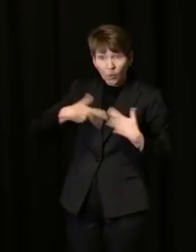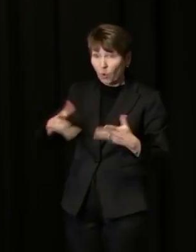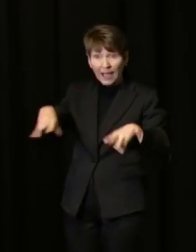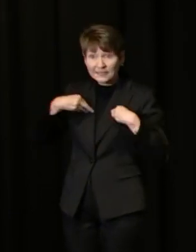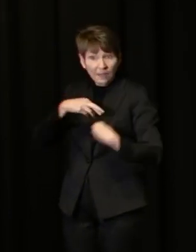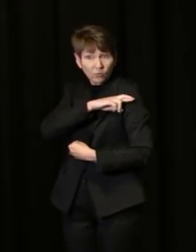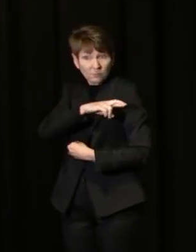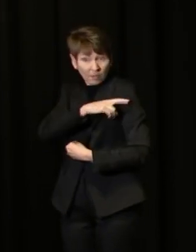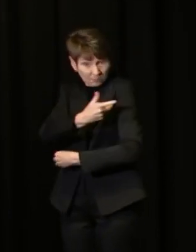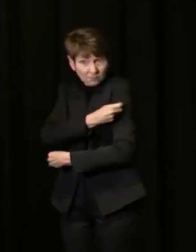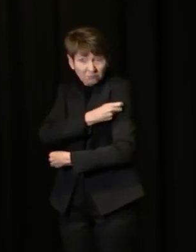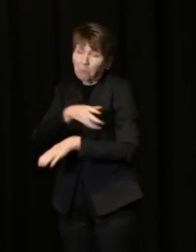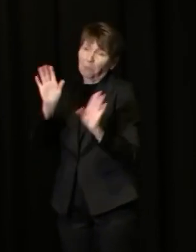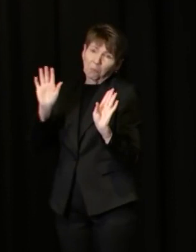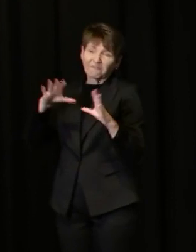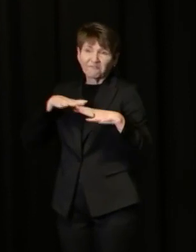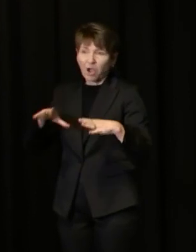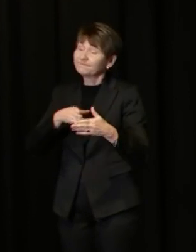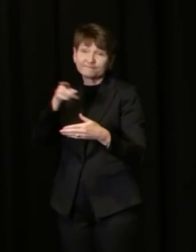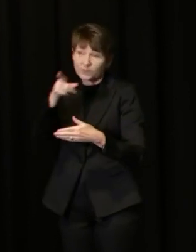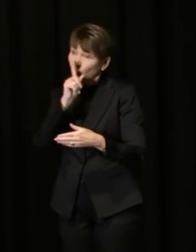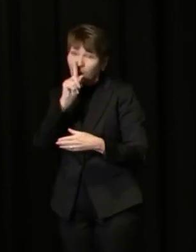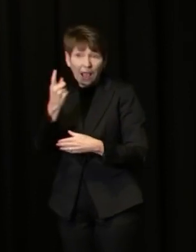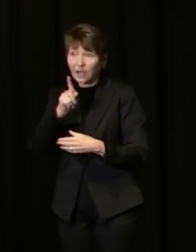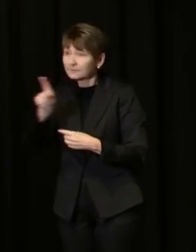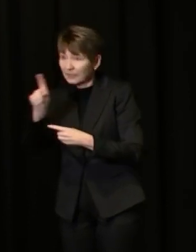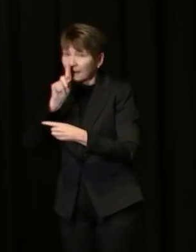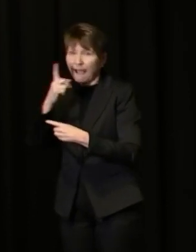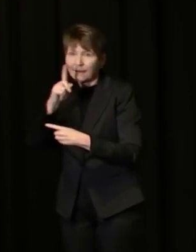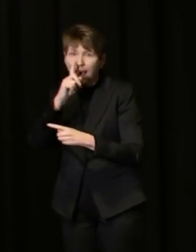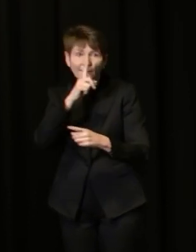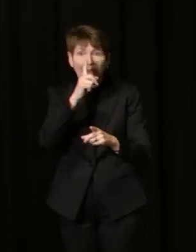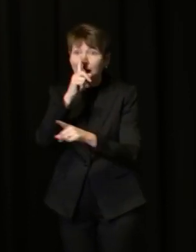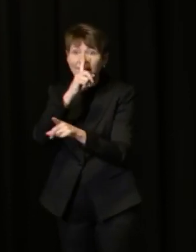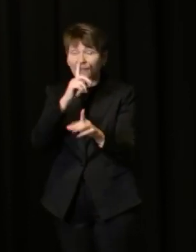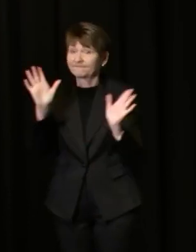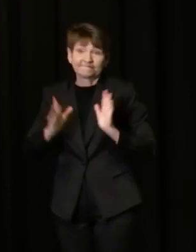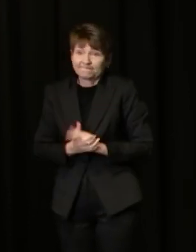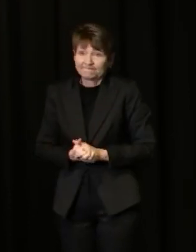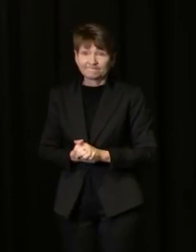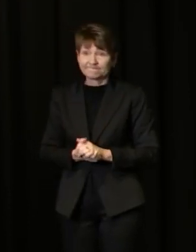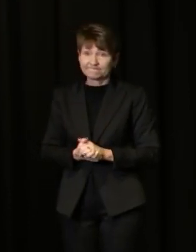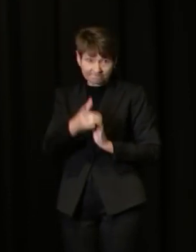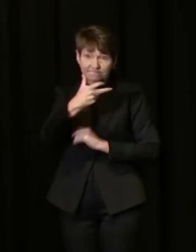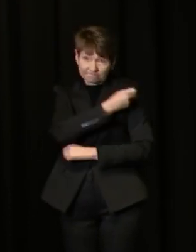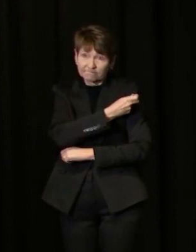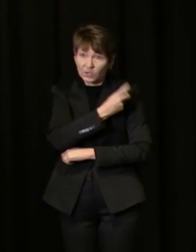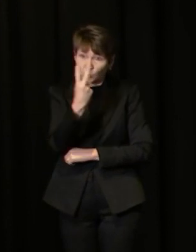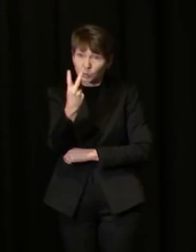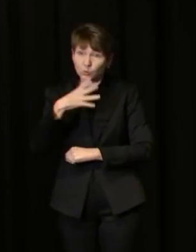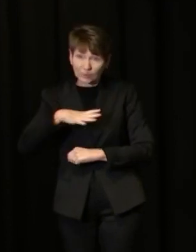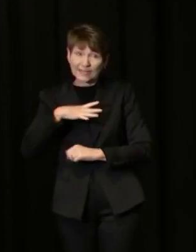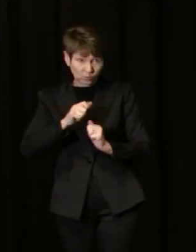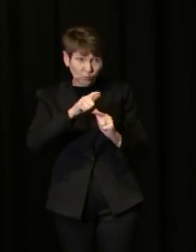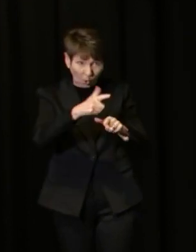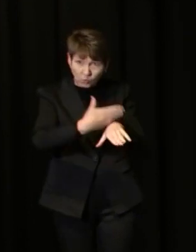nurses. 90%, very few rules, because Victorians have done a mighty job, an amazing job of getting vaccinated. That